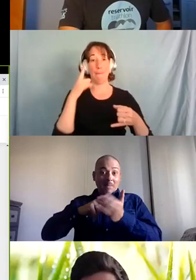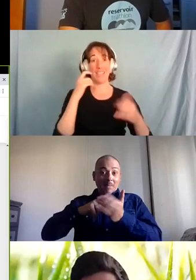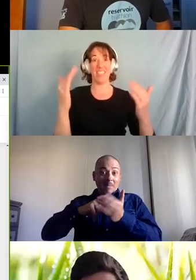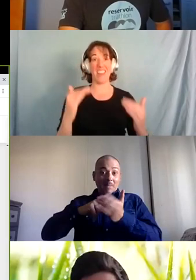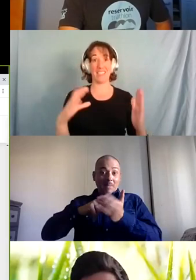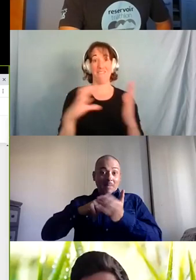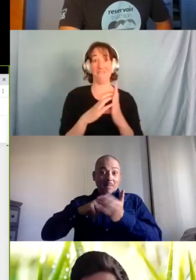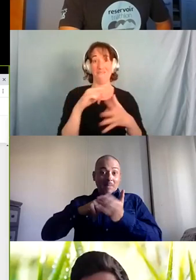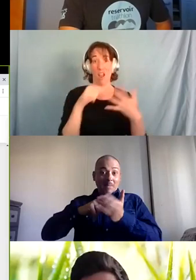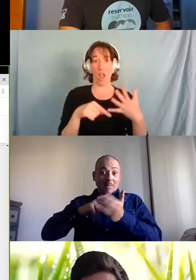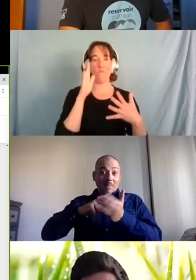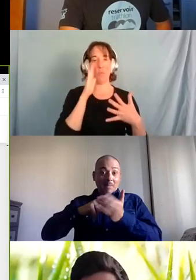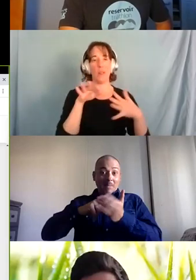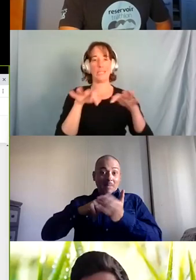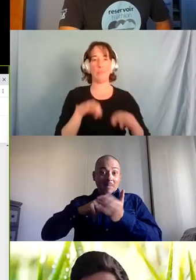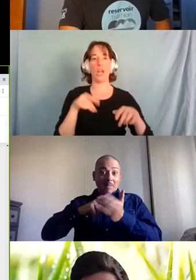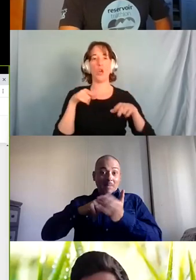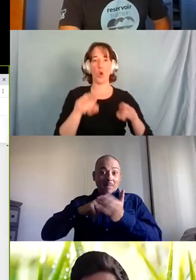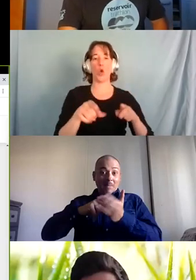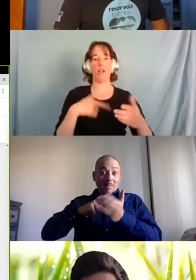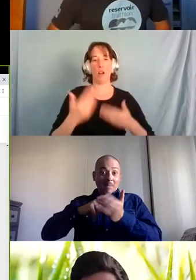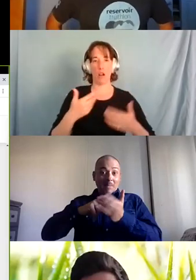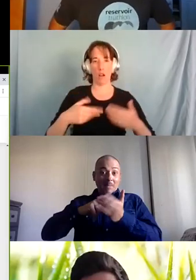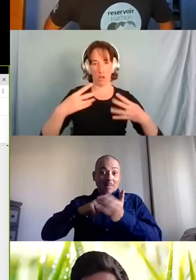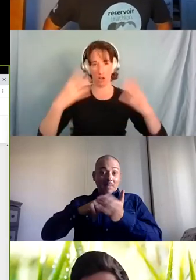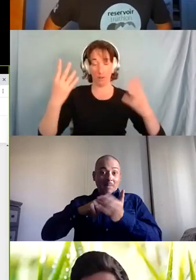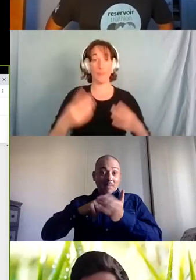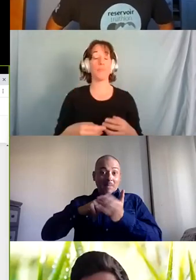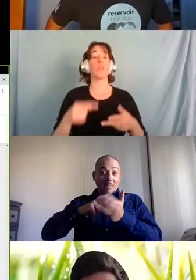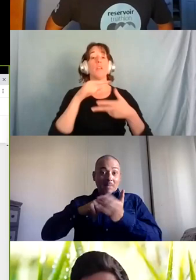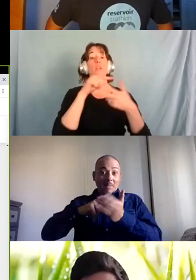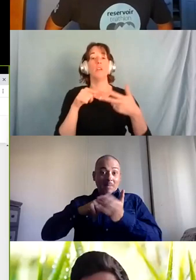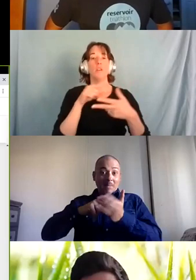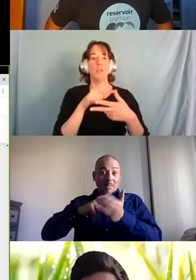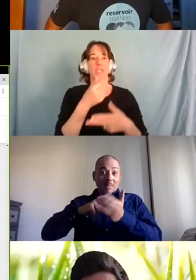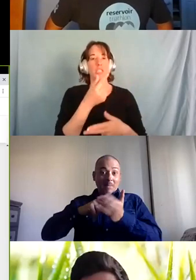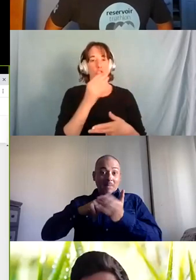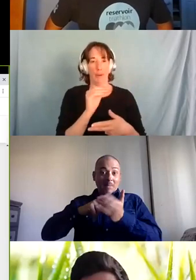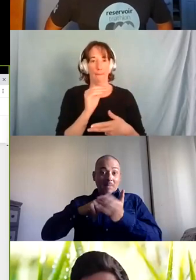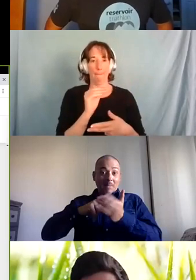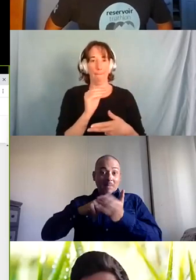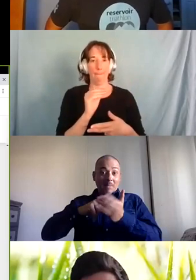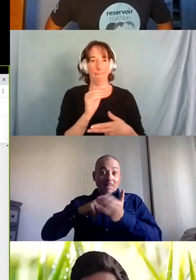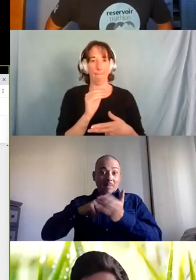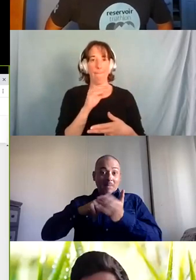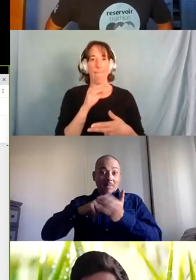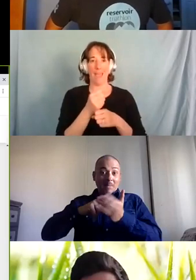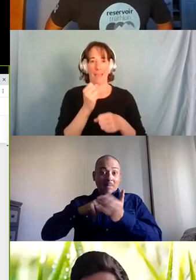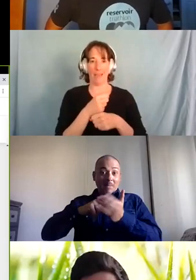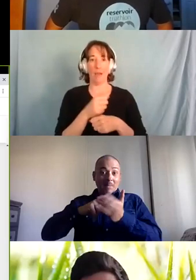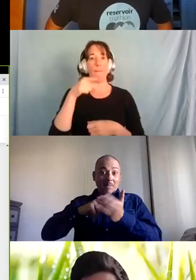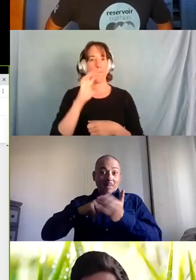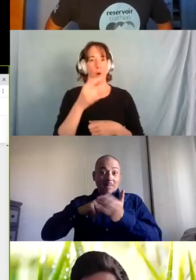throughout. So basically, the environment is made in the gym make, and Pong is a preset game that is already within the